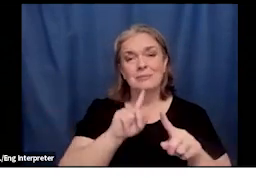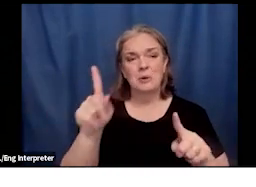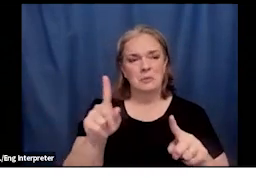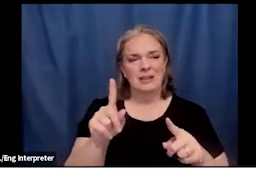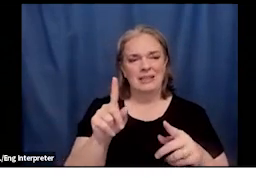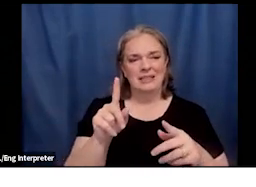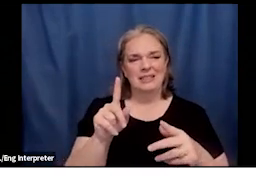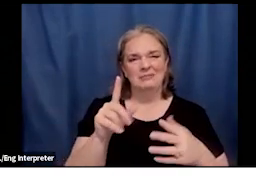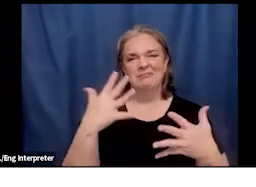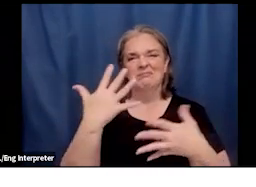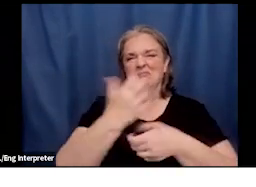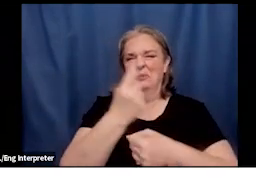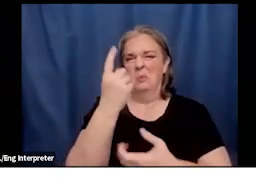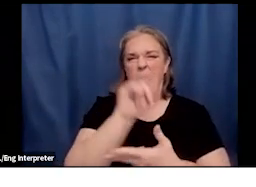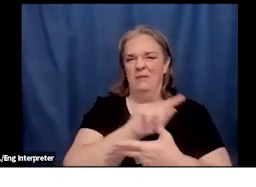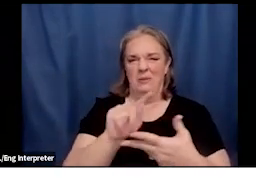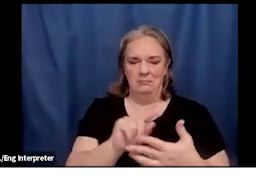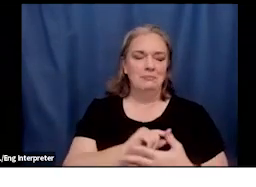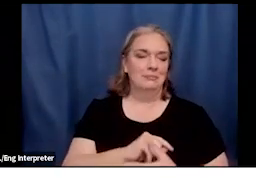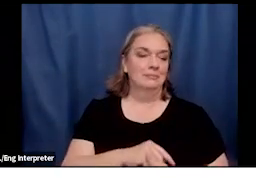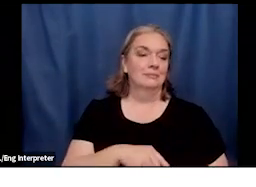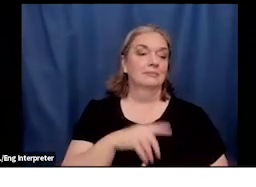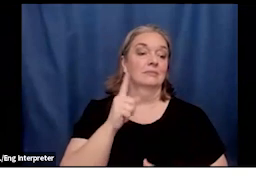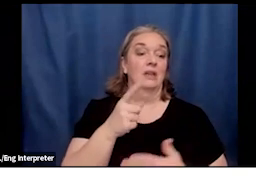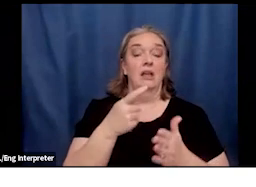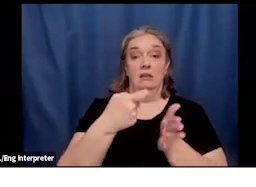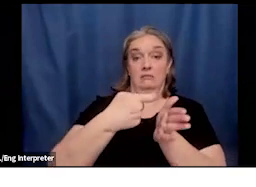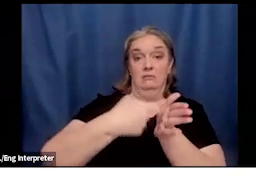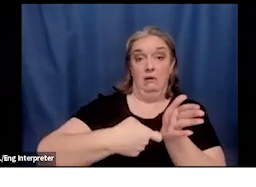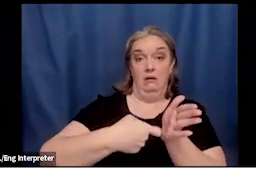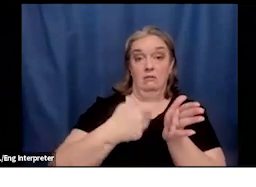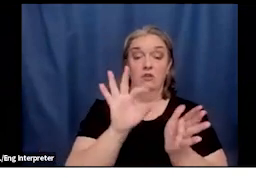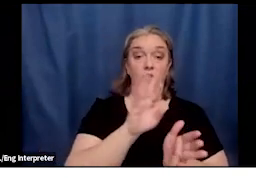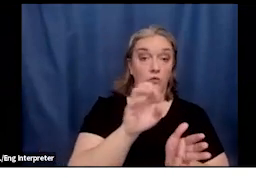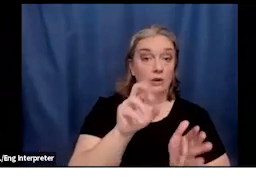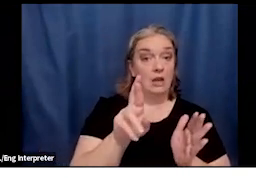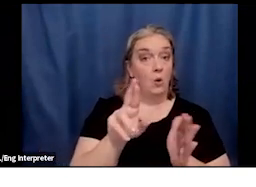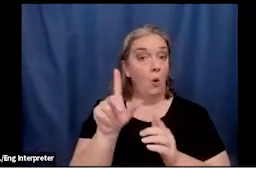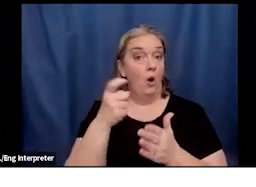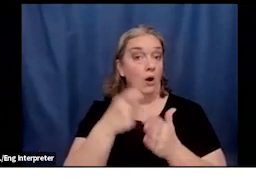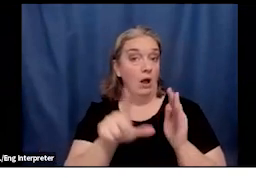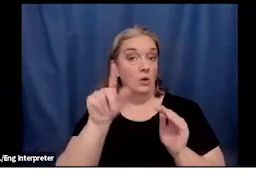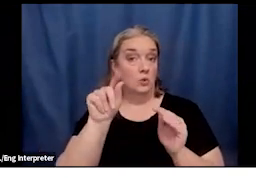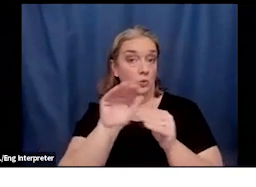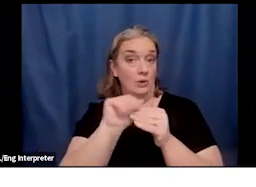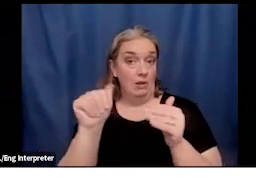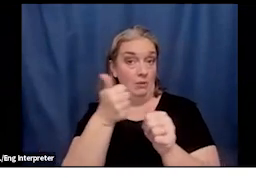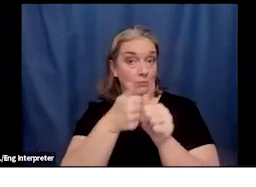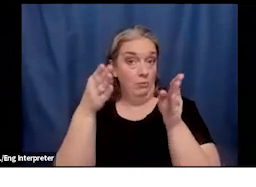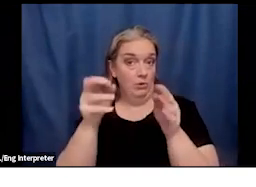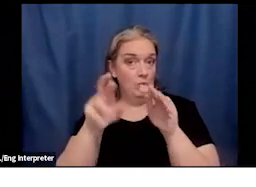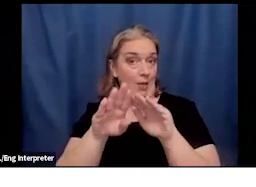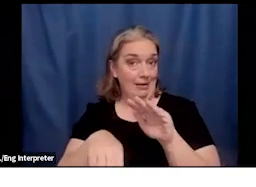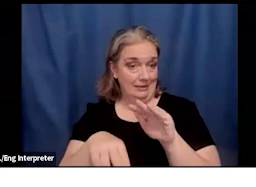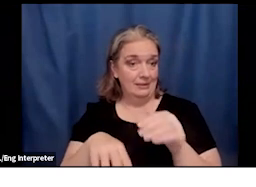three categories. That your project is free or low cost, which we define here at the city as $20 or less per person, or